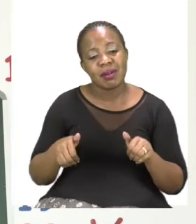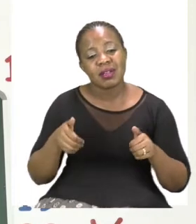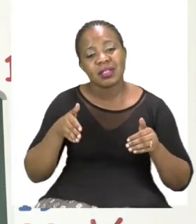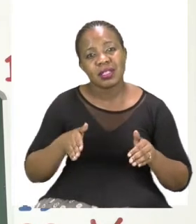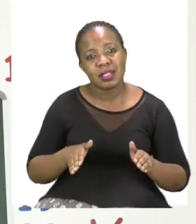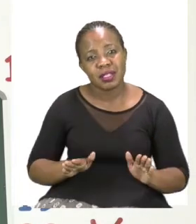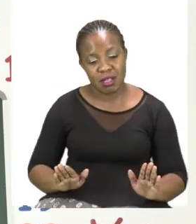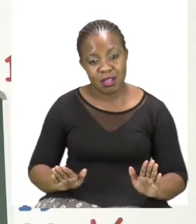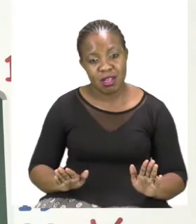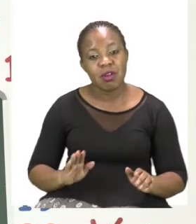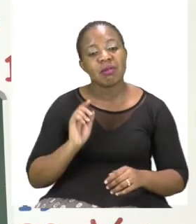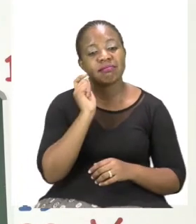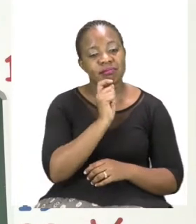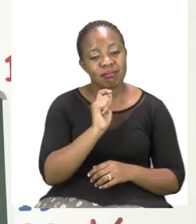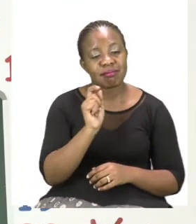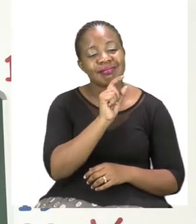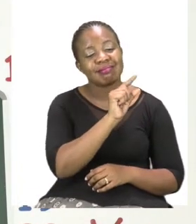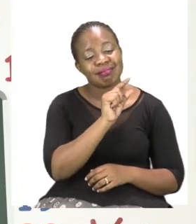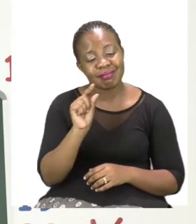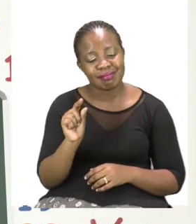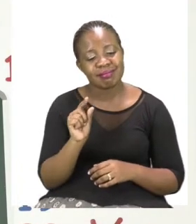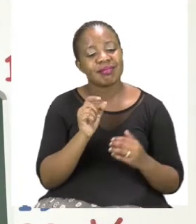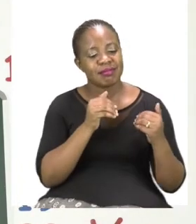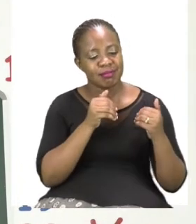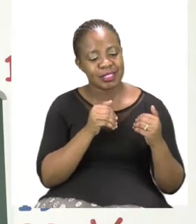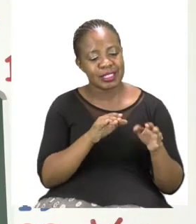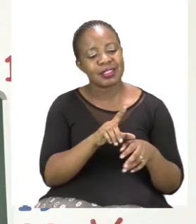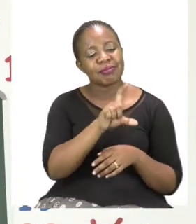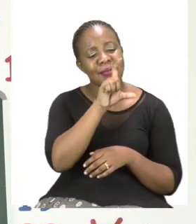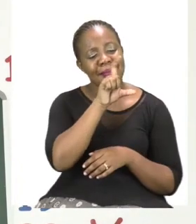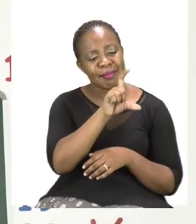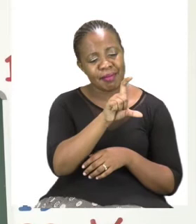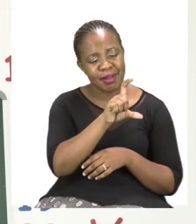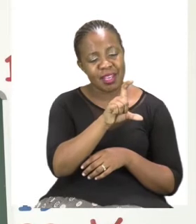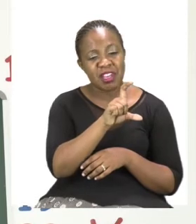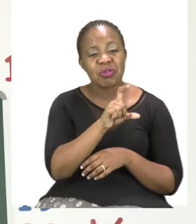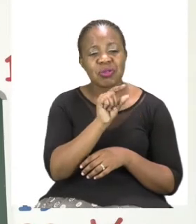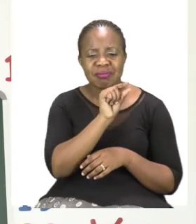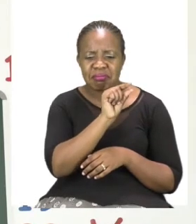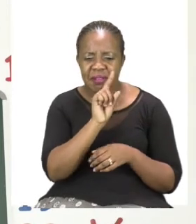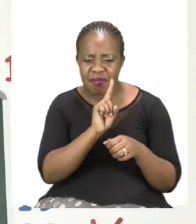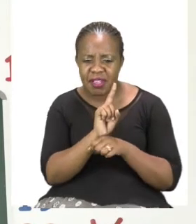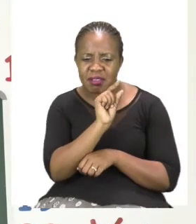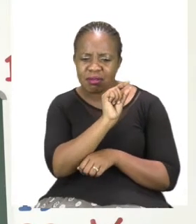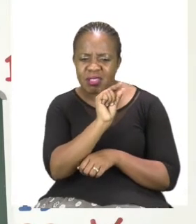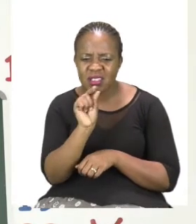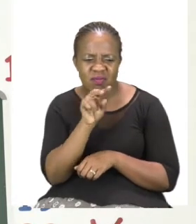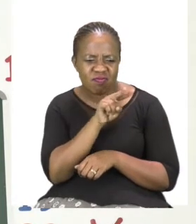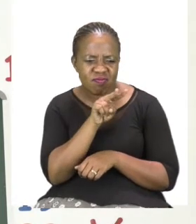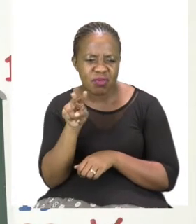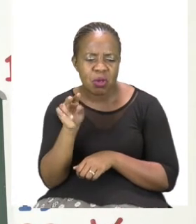put a capital letter. So you must be looking for those capital letters, and when you are done making your